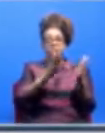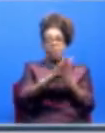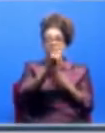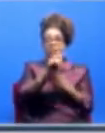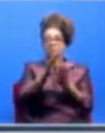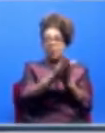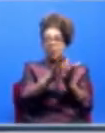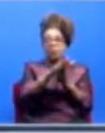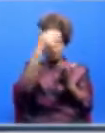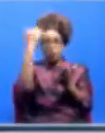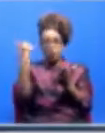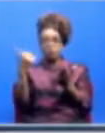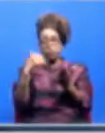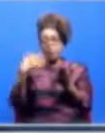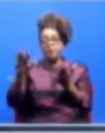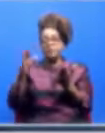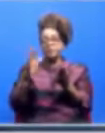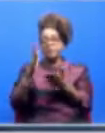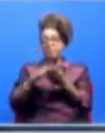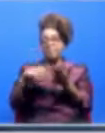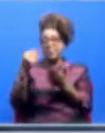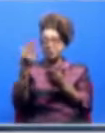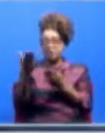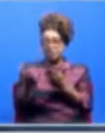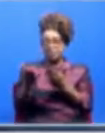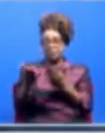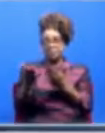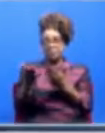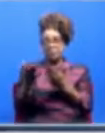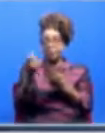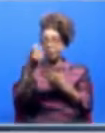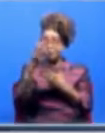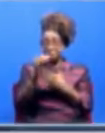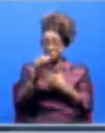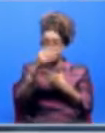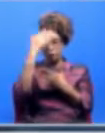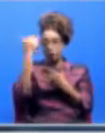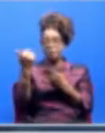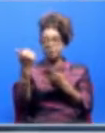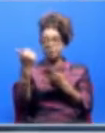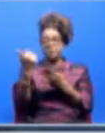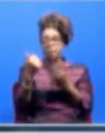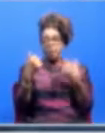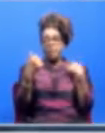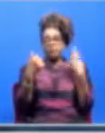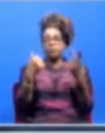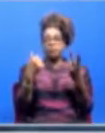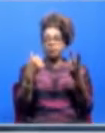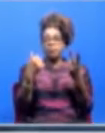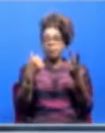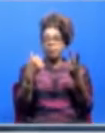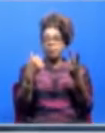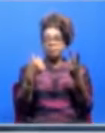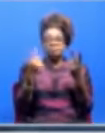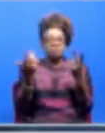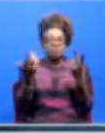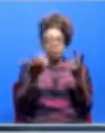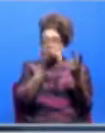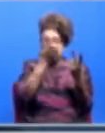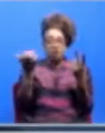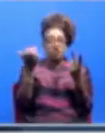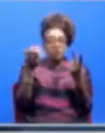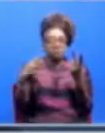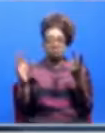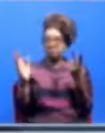bank, but you forgot you had left some money in this other bank. Eh? So it's, you forget. Number two is just you click ignore,